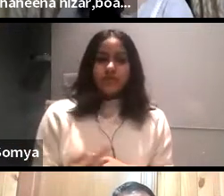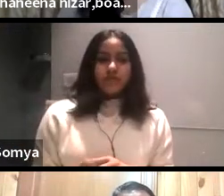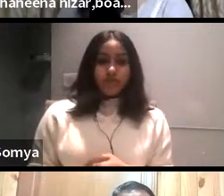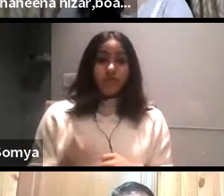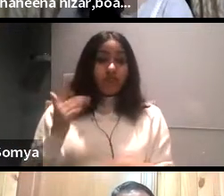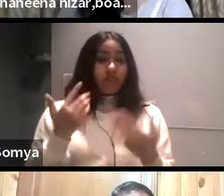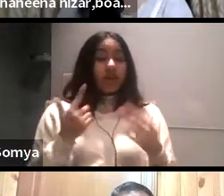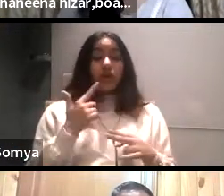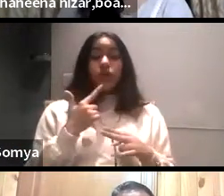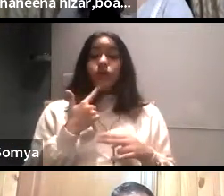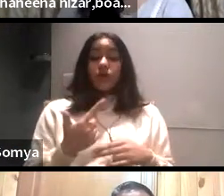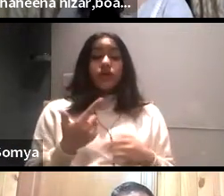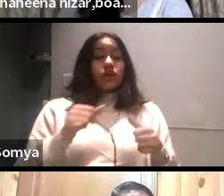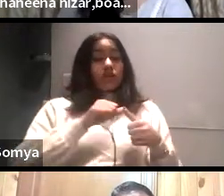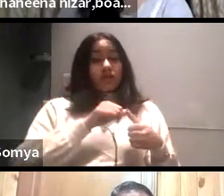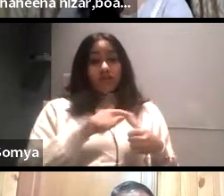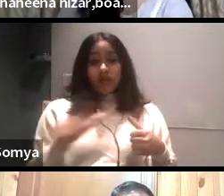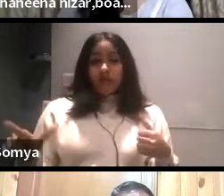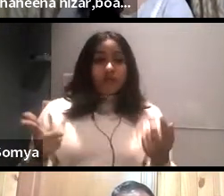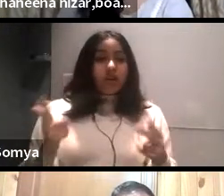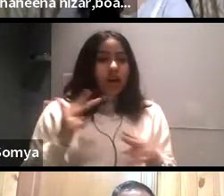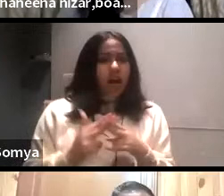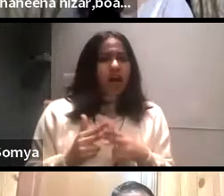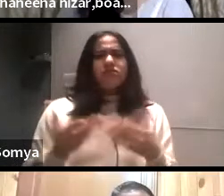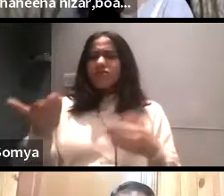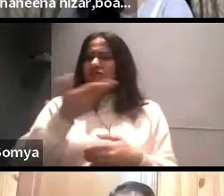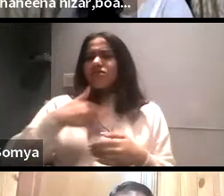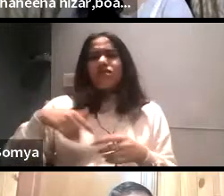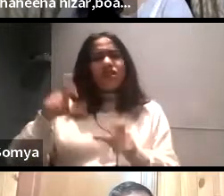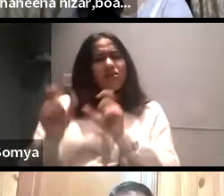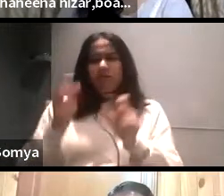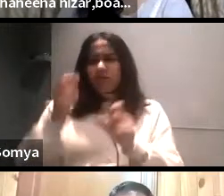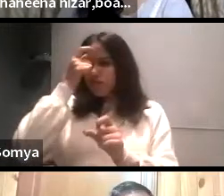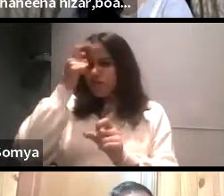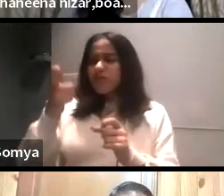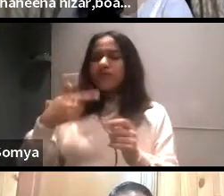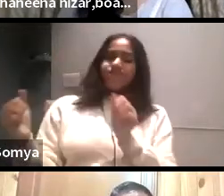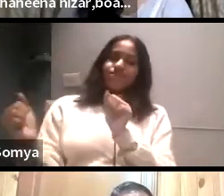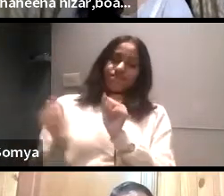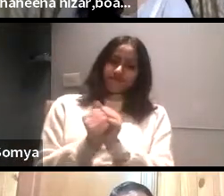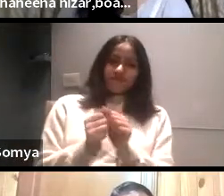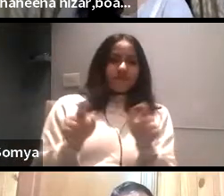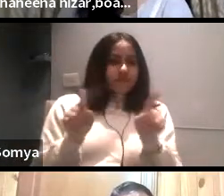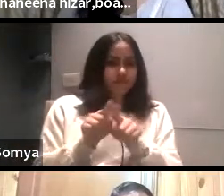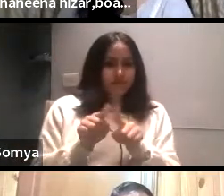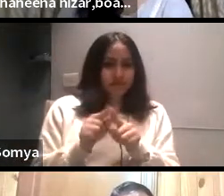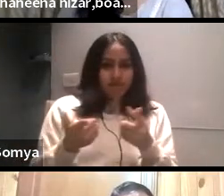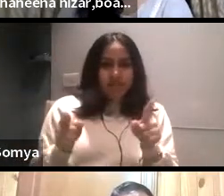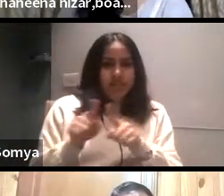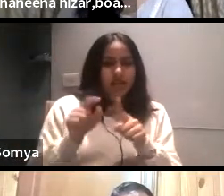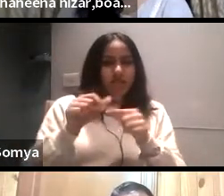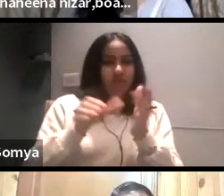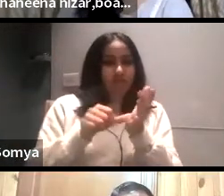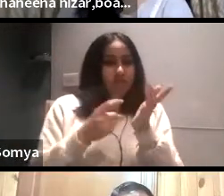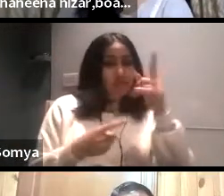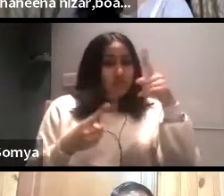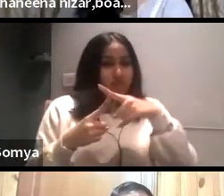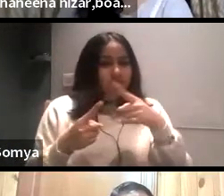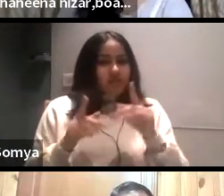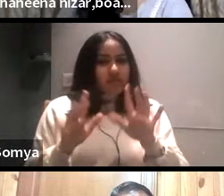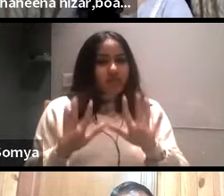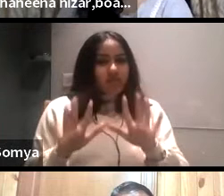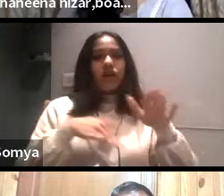We should treat all of them as one of us. And I think that is part of the SDGs